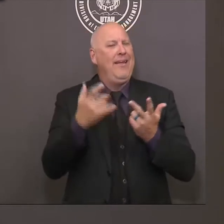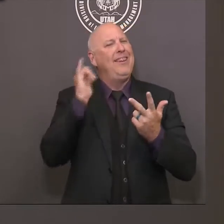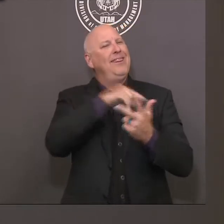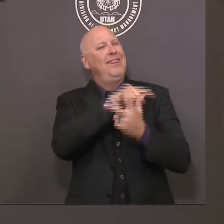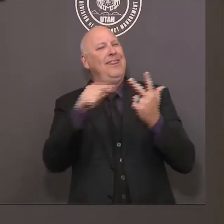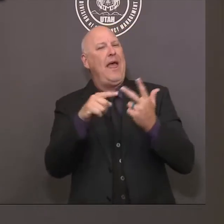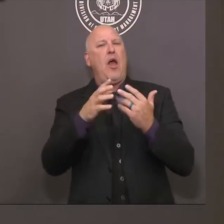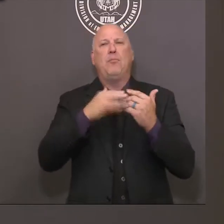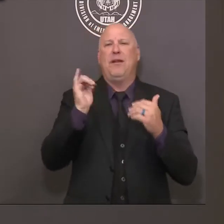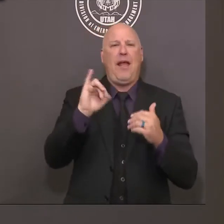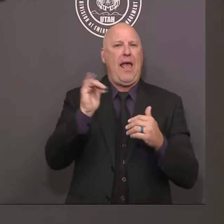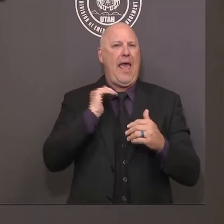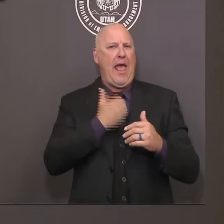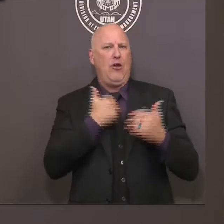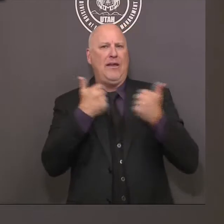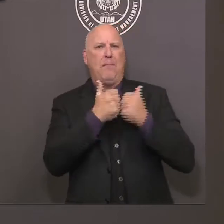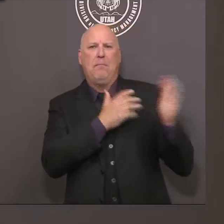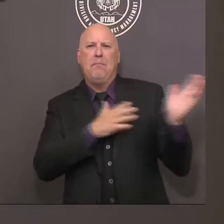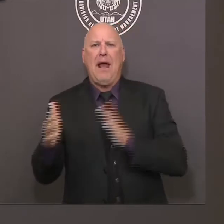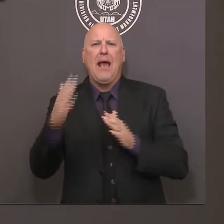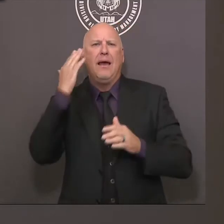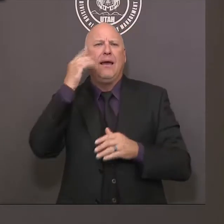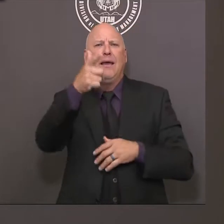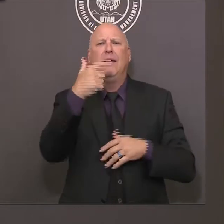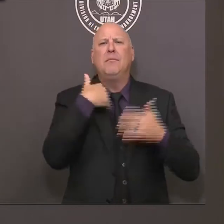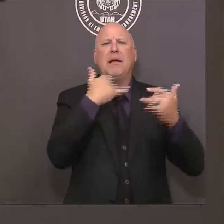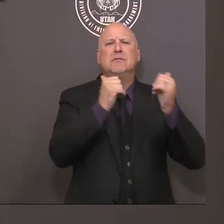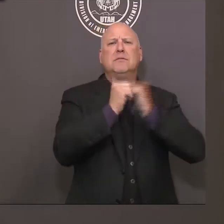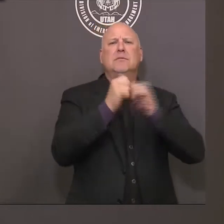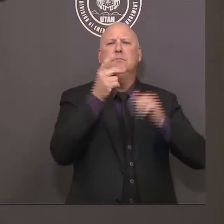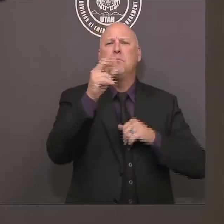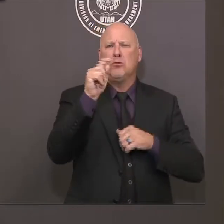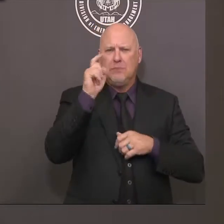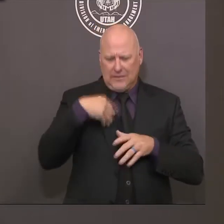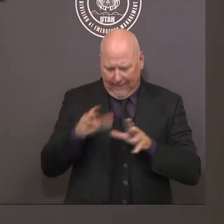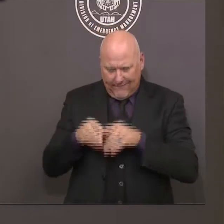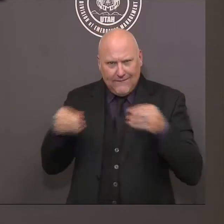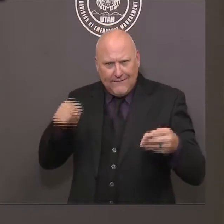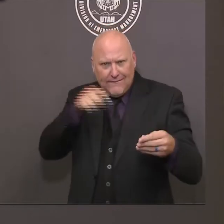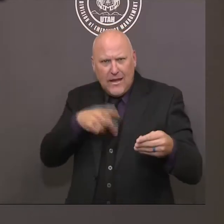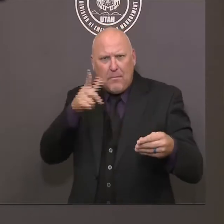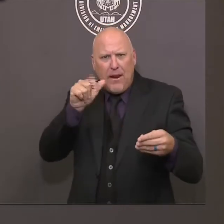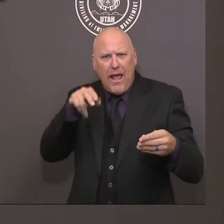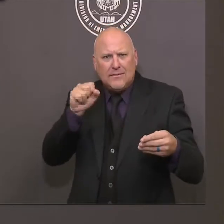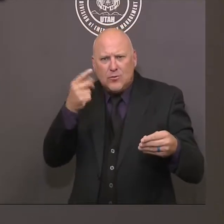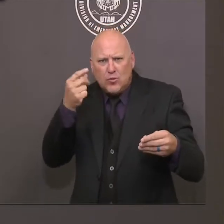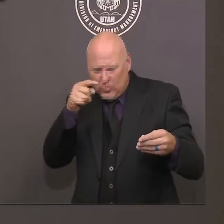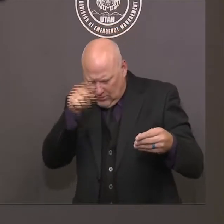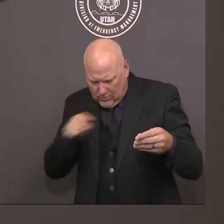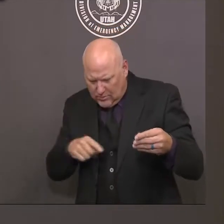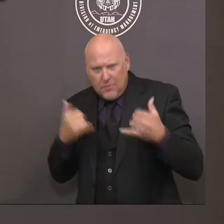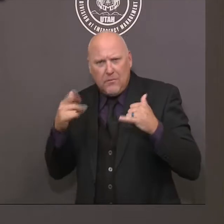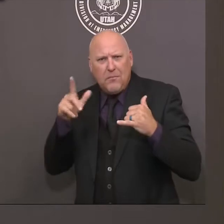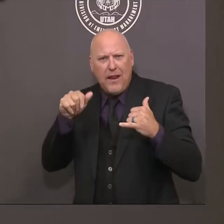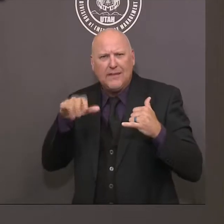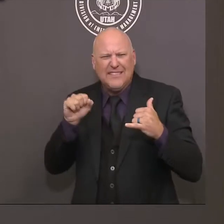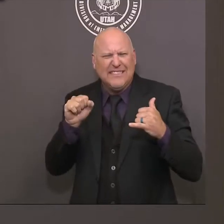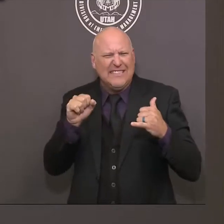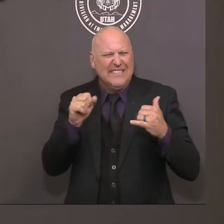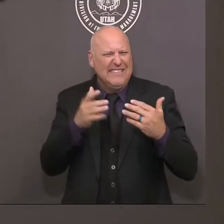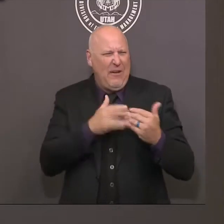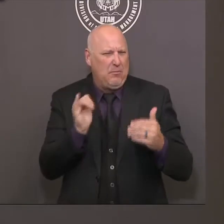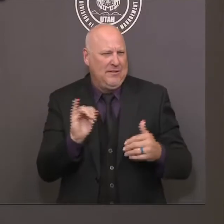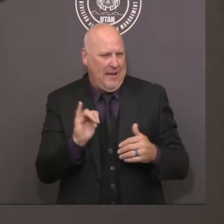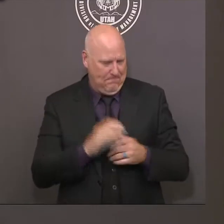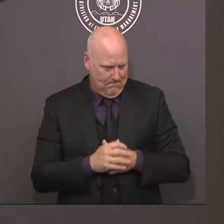of the task force and the hundreds of citizen volunteers who serve on our various committees. I also want